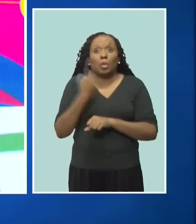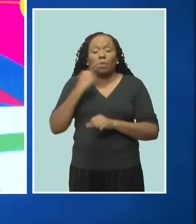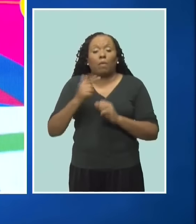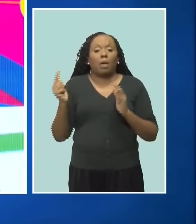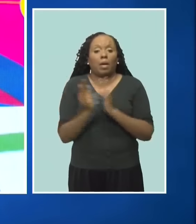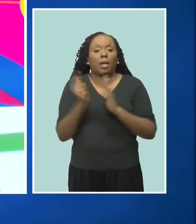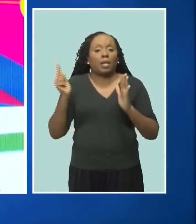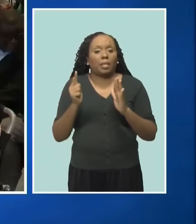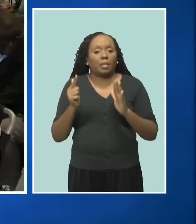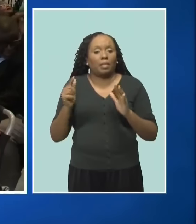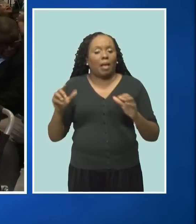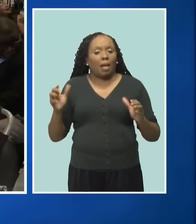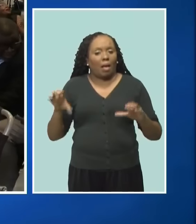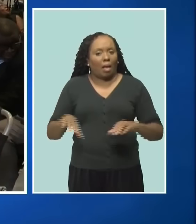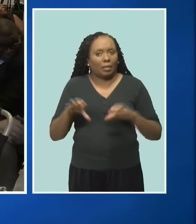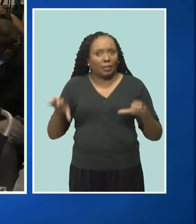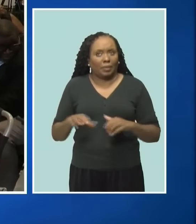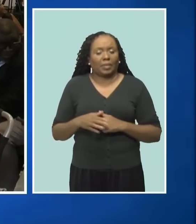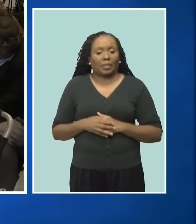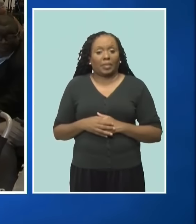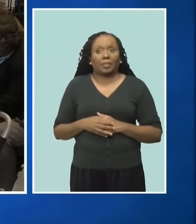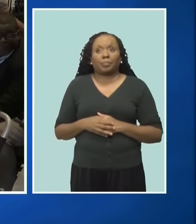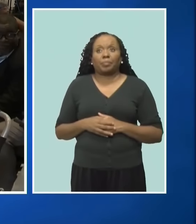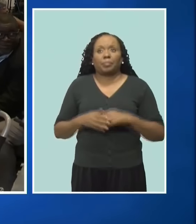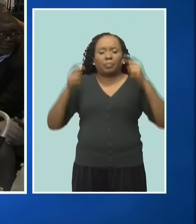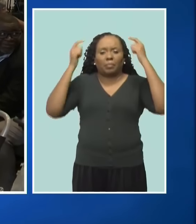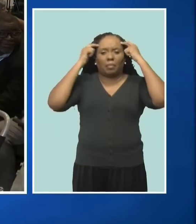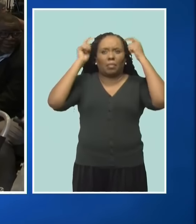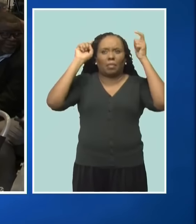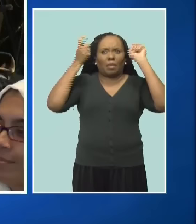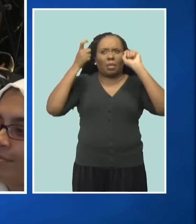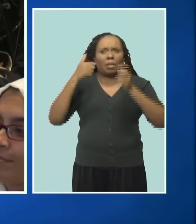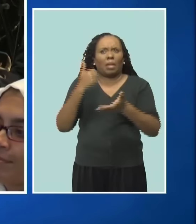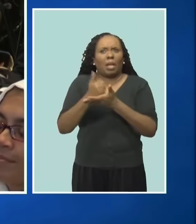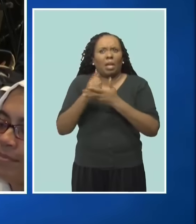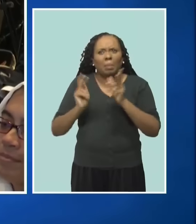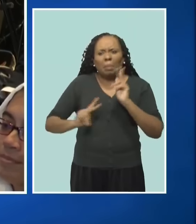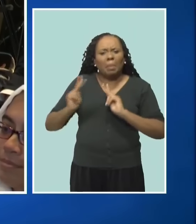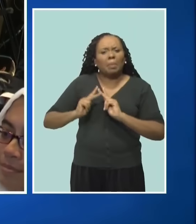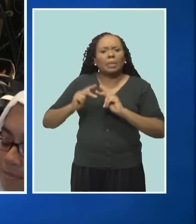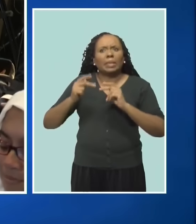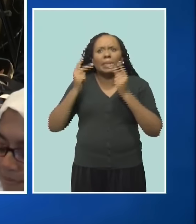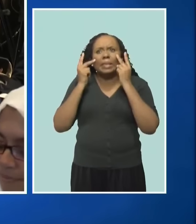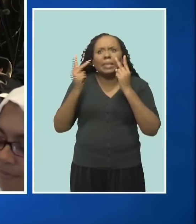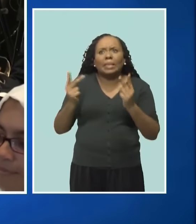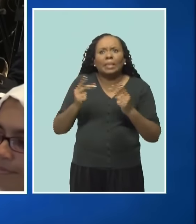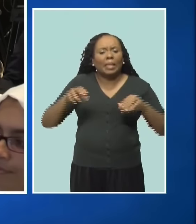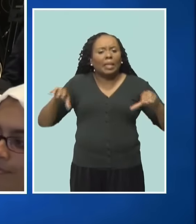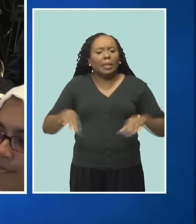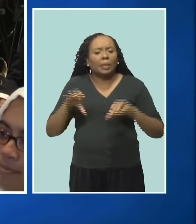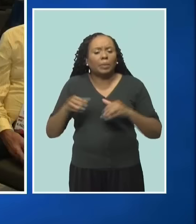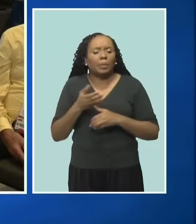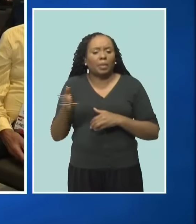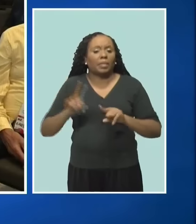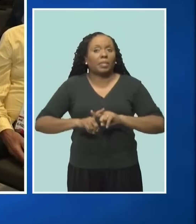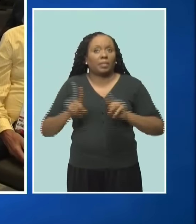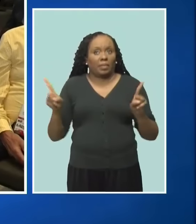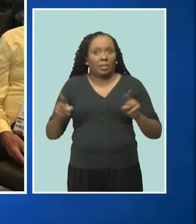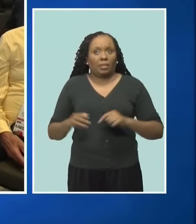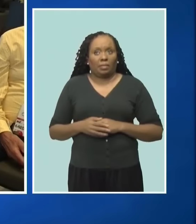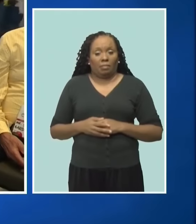used in conflict. While noting that changing mindsets can help people to see and do things differently, Prime Minister Motley says countries